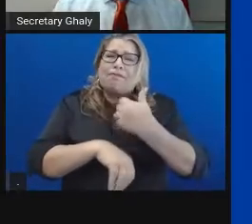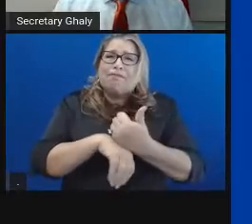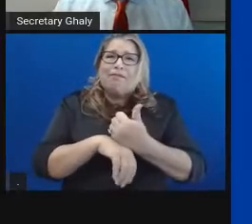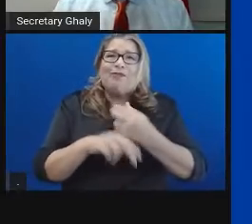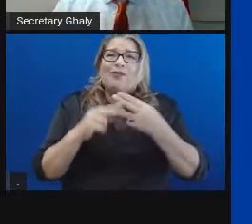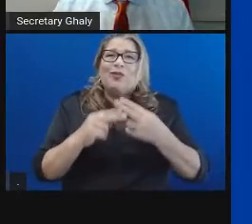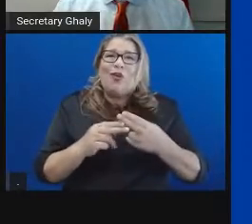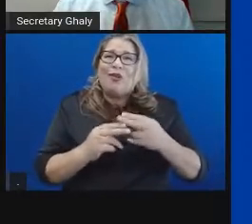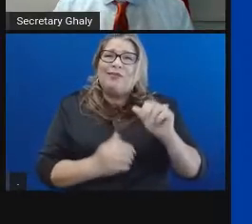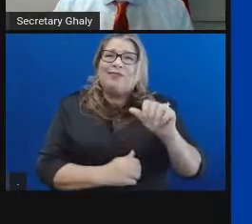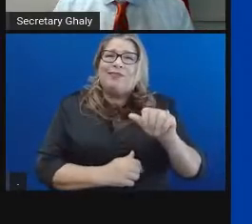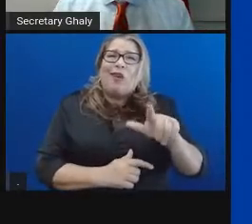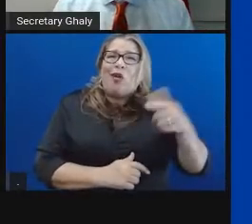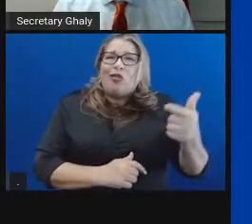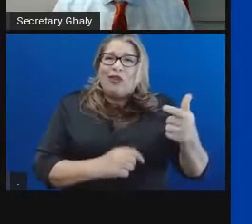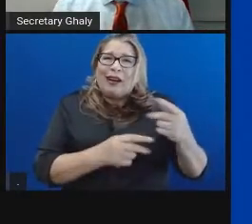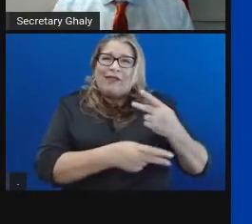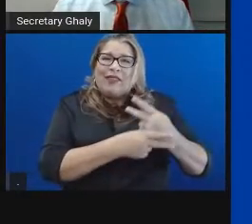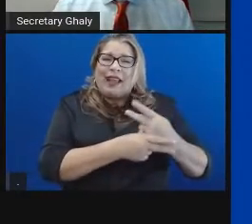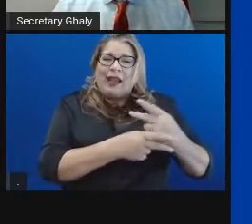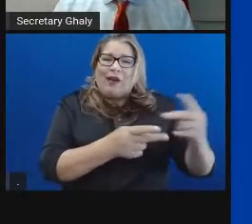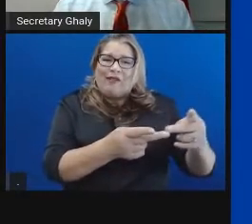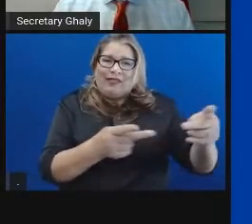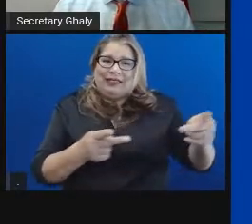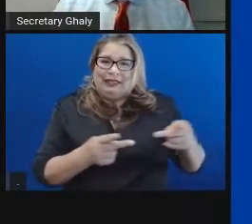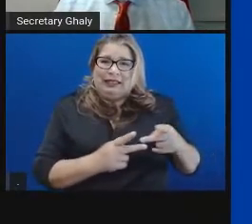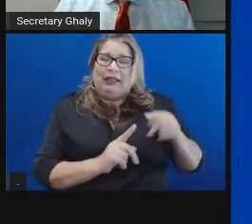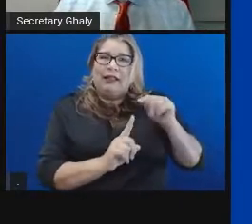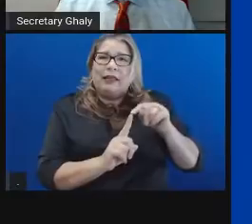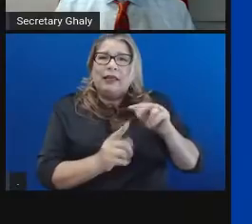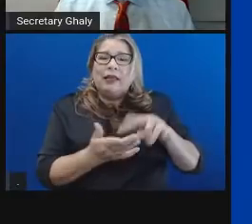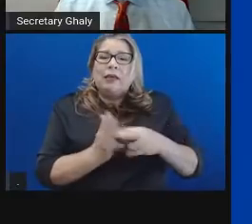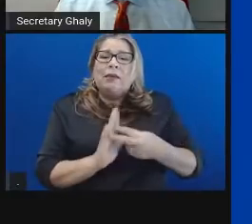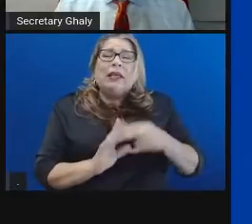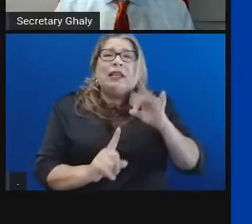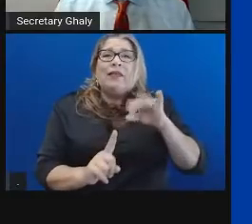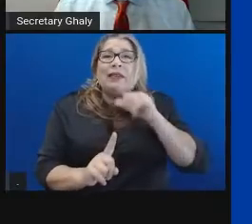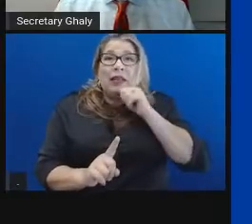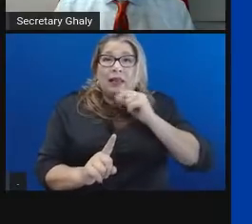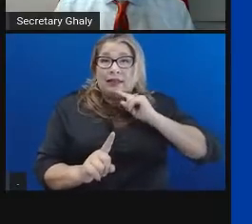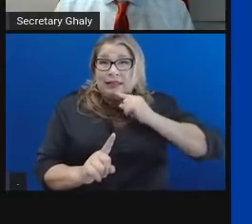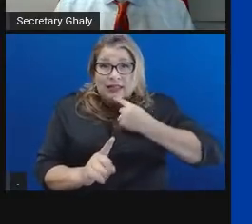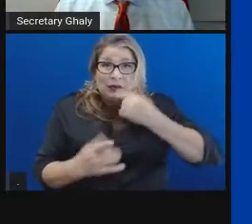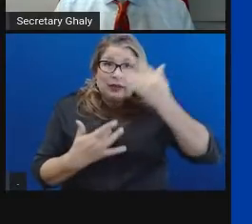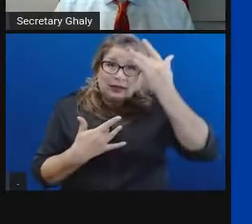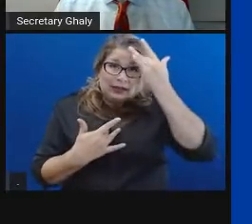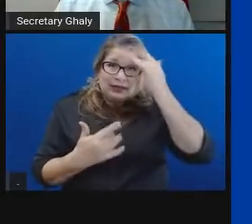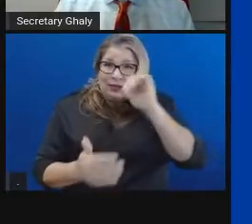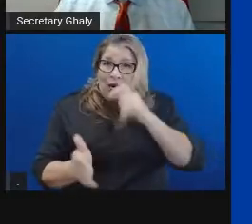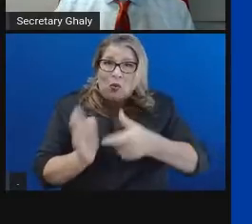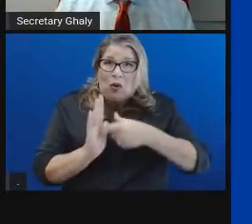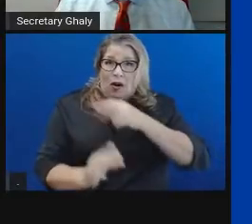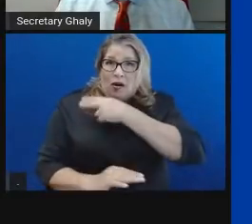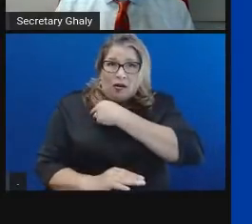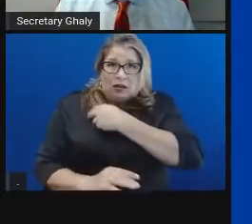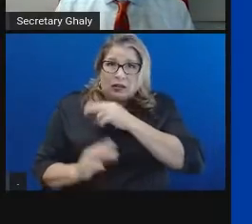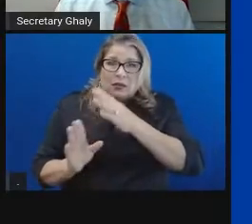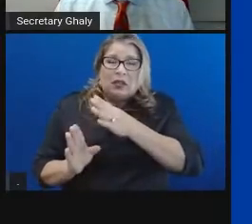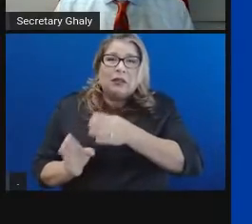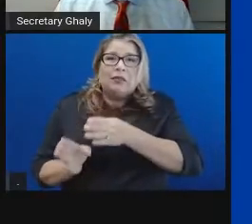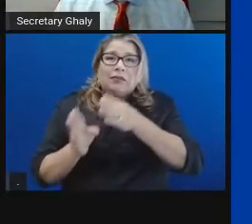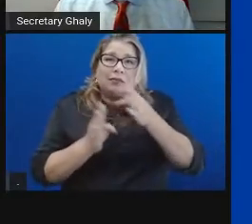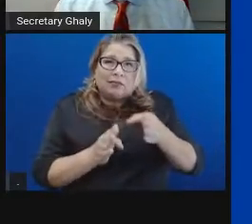pandemic, only now we're using them in a more significant way to serve certain populations. And these aren't just alternate